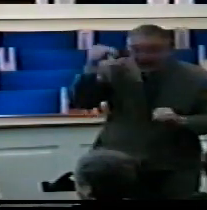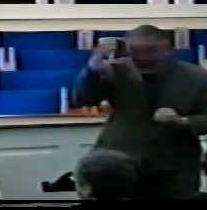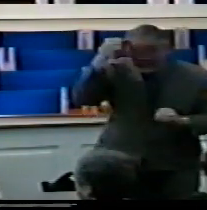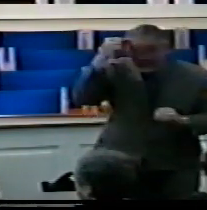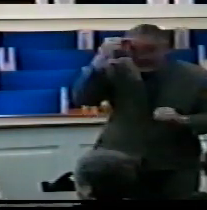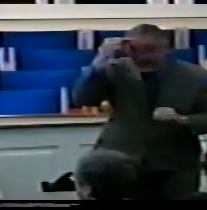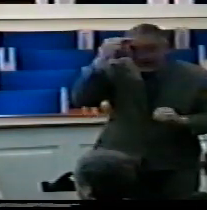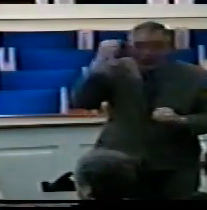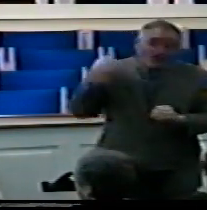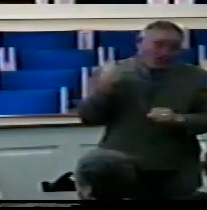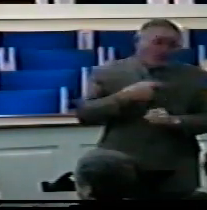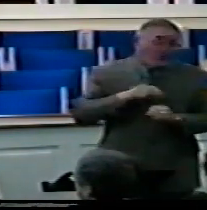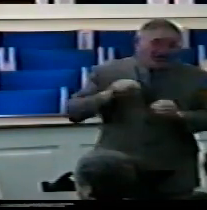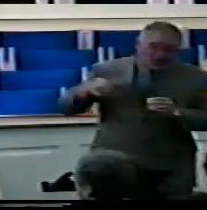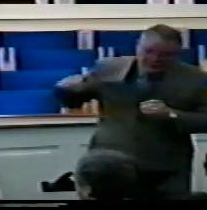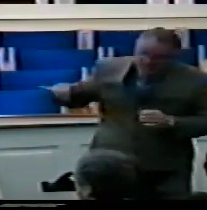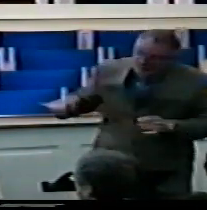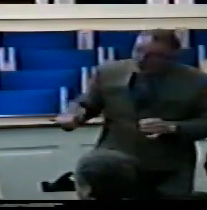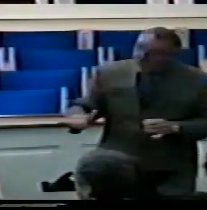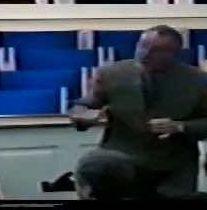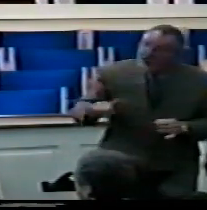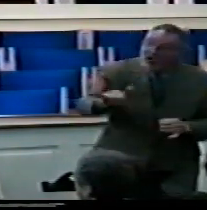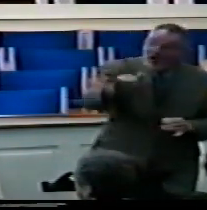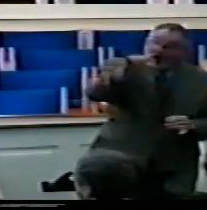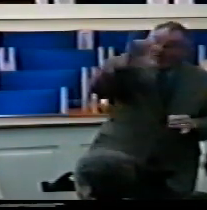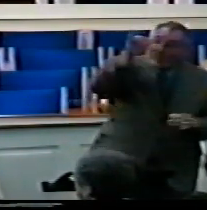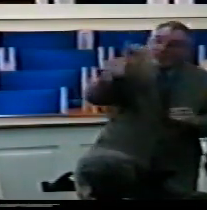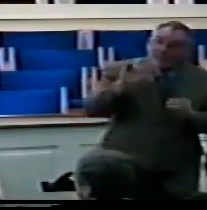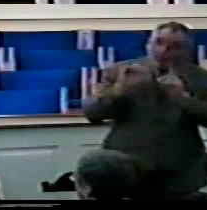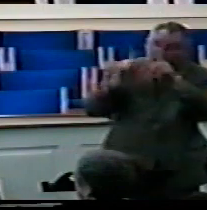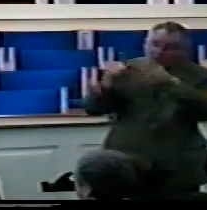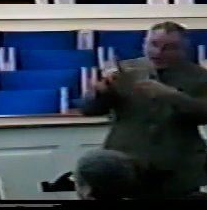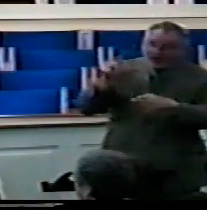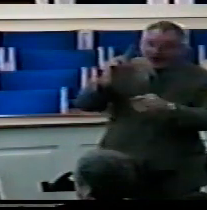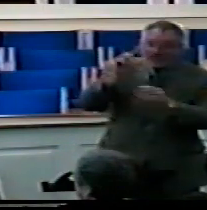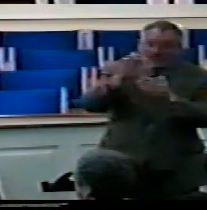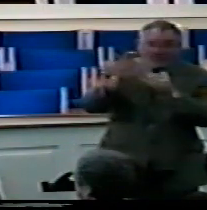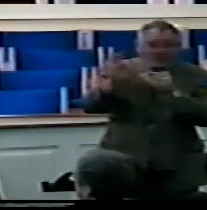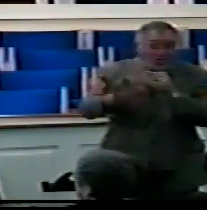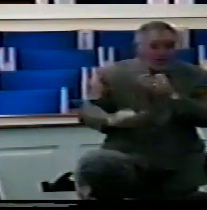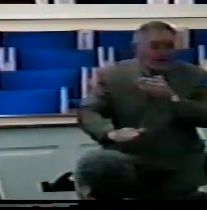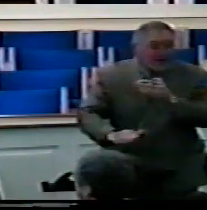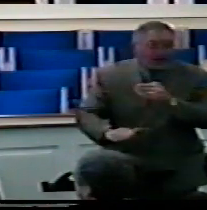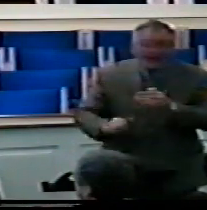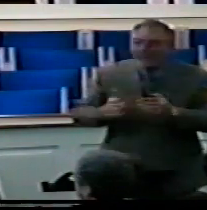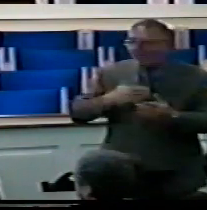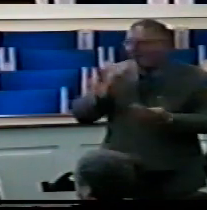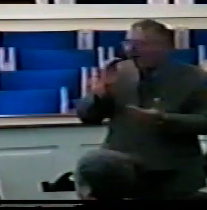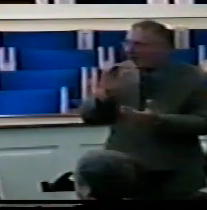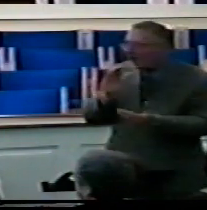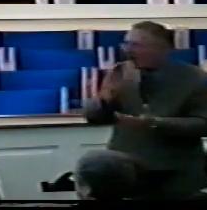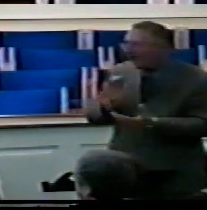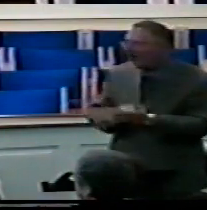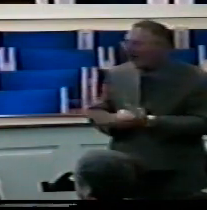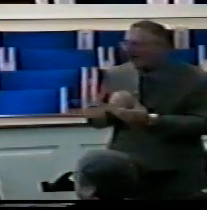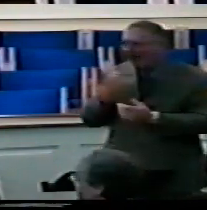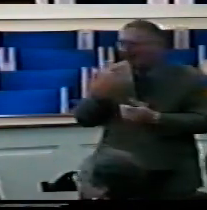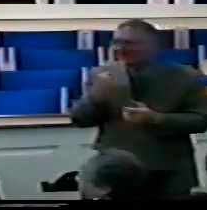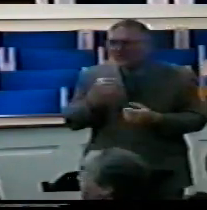about 5.5-6 hours by this time. And my wife, being so spiritual, she's going, no.